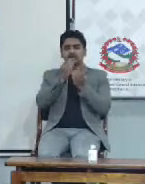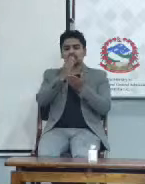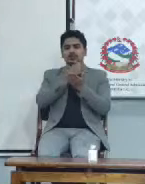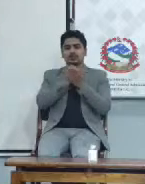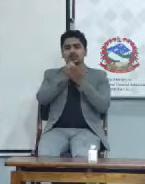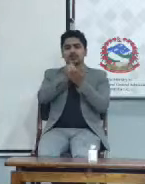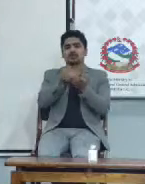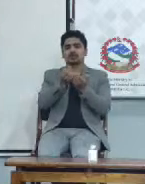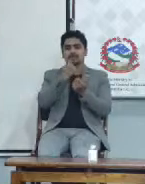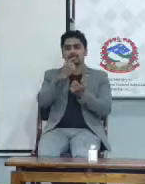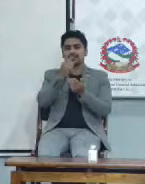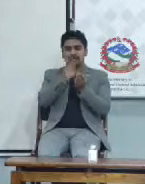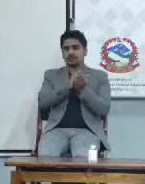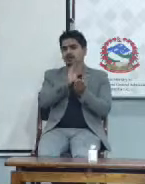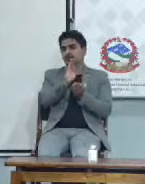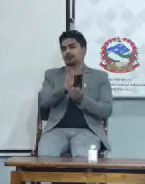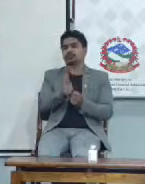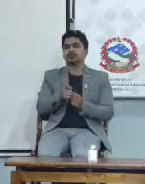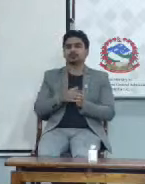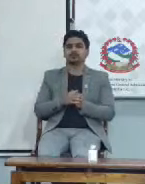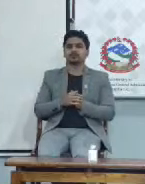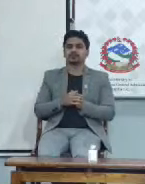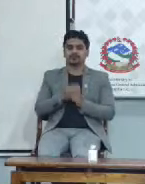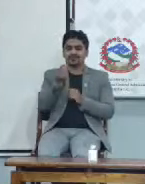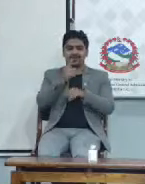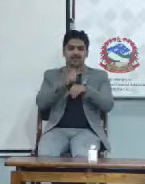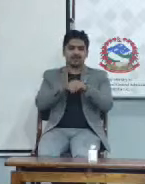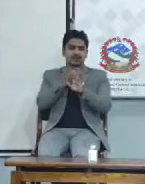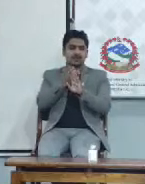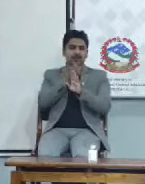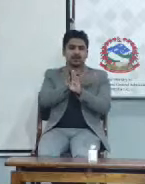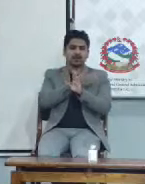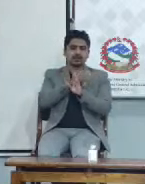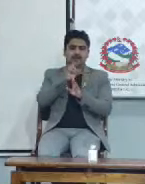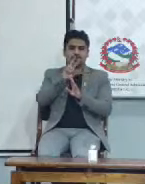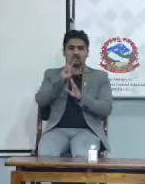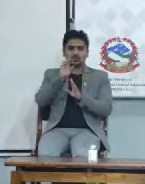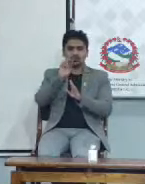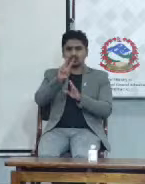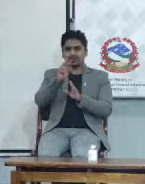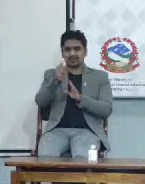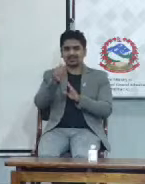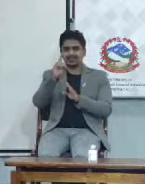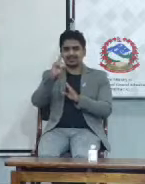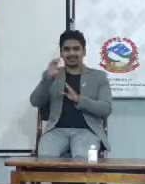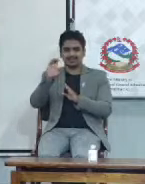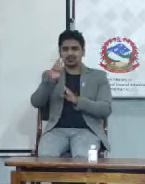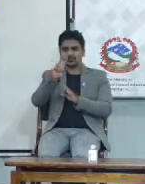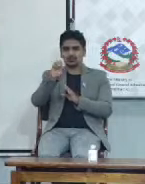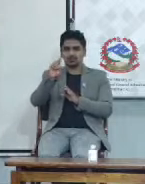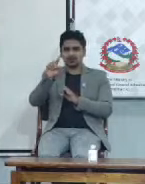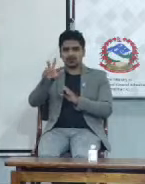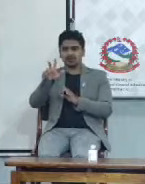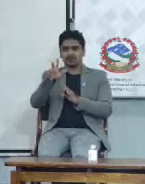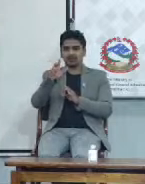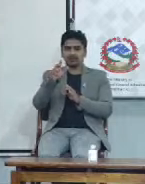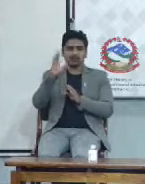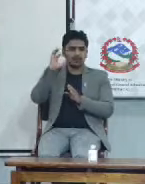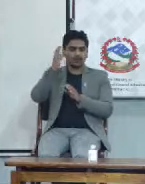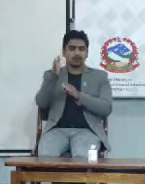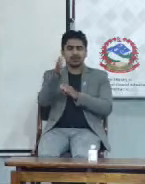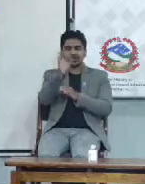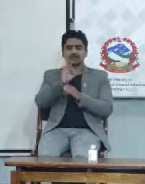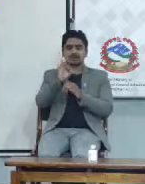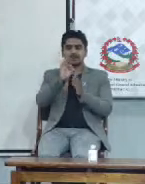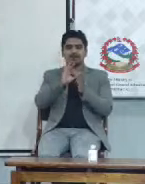in 26 December, Minister of Finance launched a press release when there was a tsunami in Indonesia.